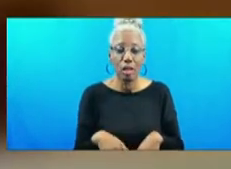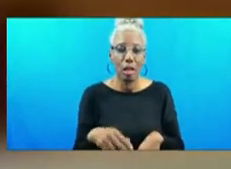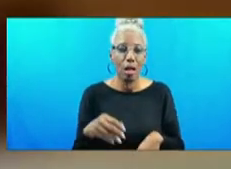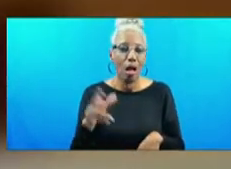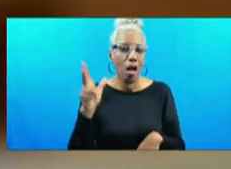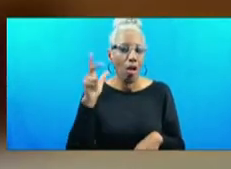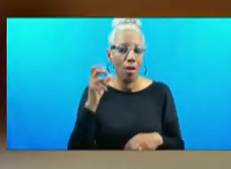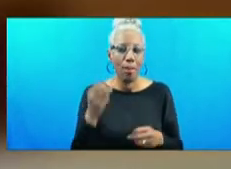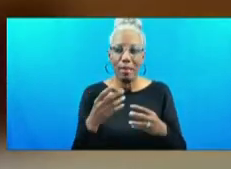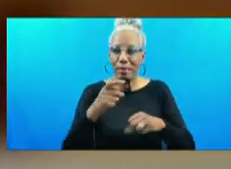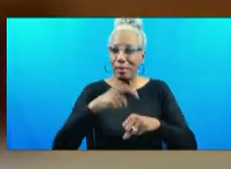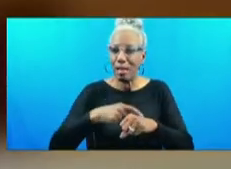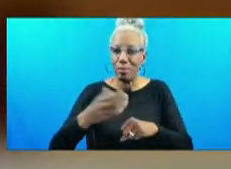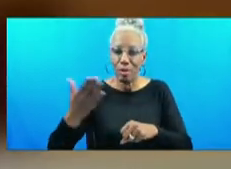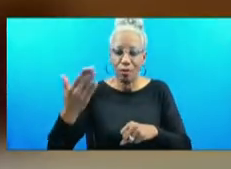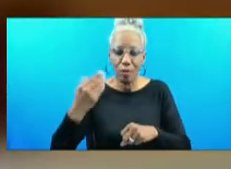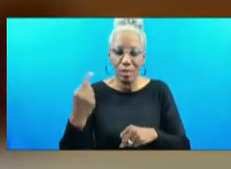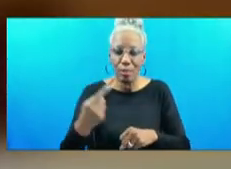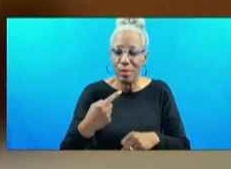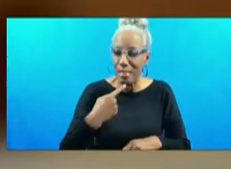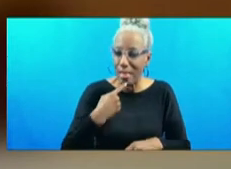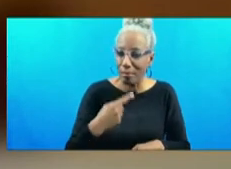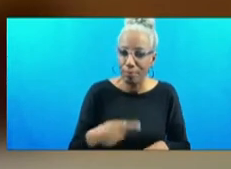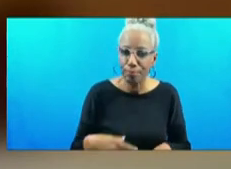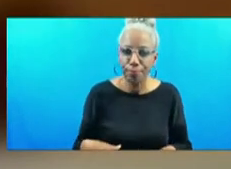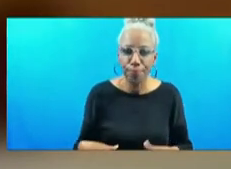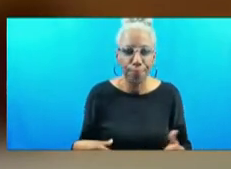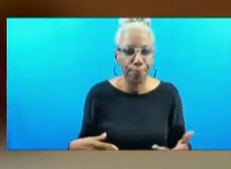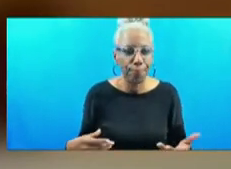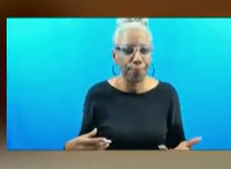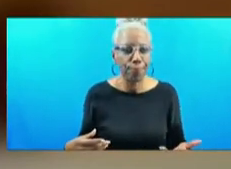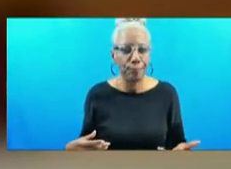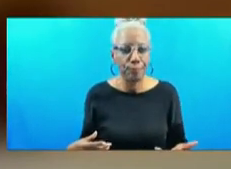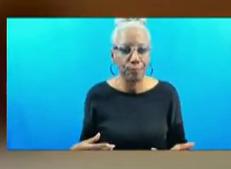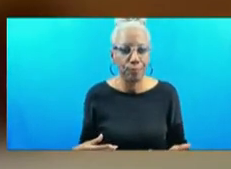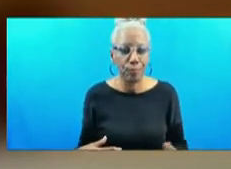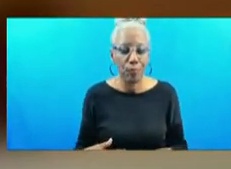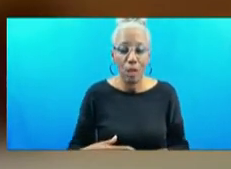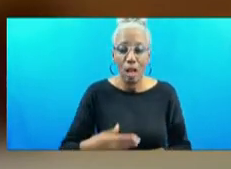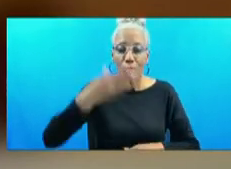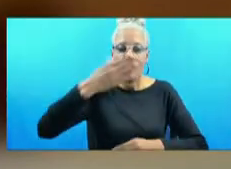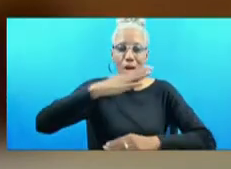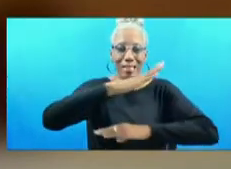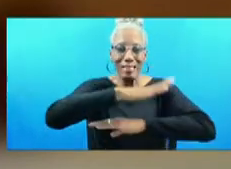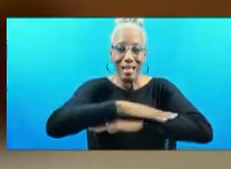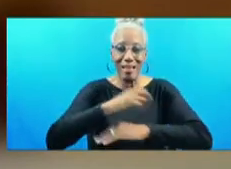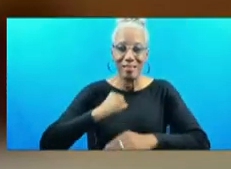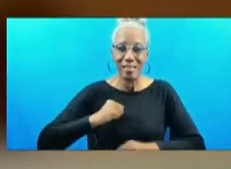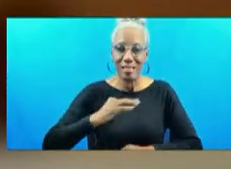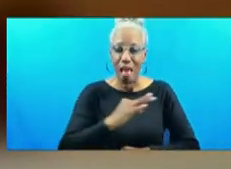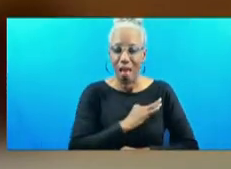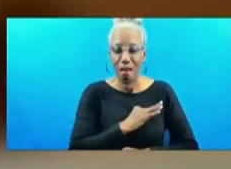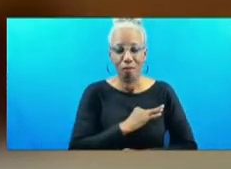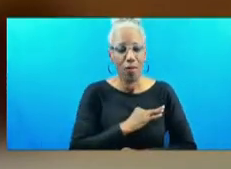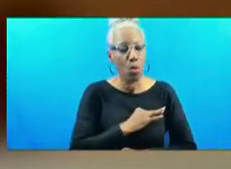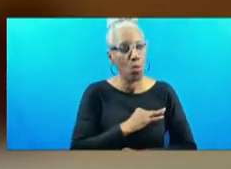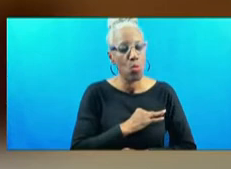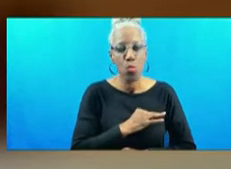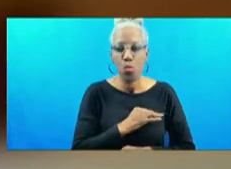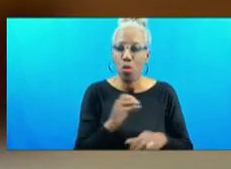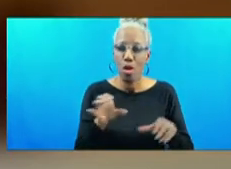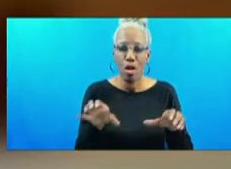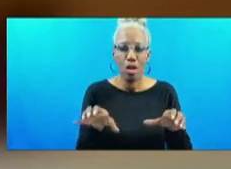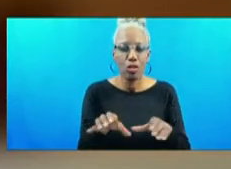Someone said that the front desk staff sometimes treats our community so badly, and someone just wrote that it